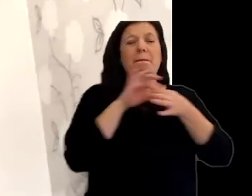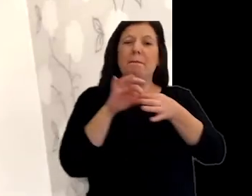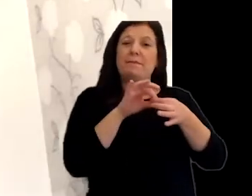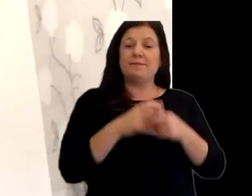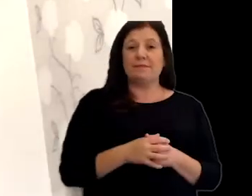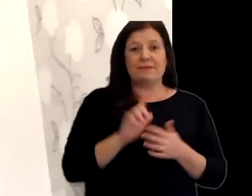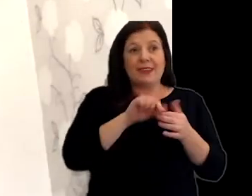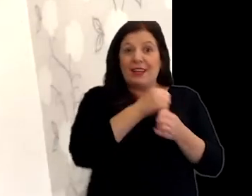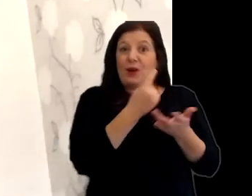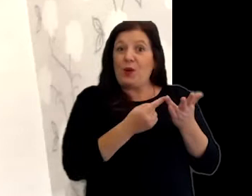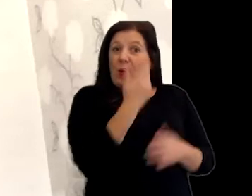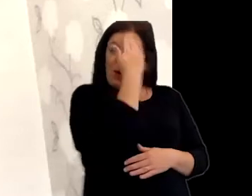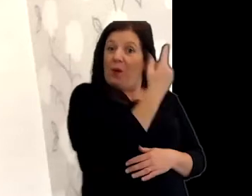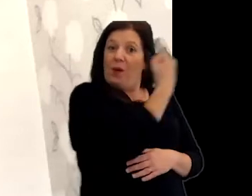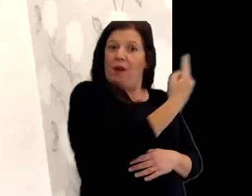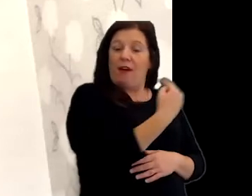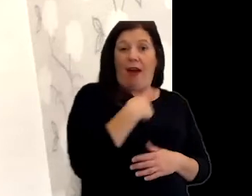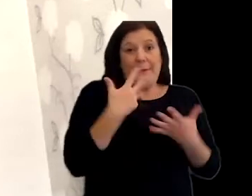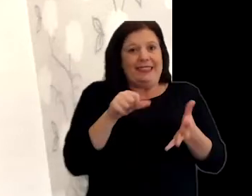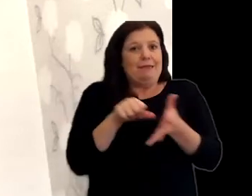it, they have helped me through a tough time.